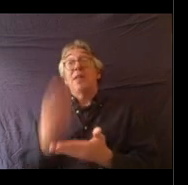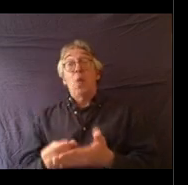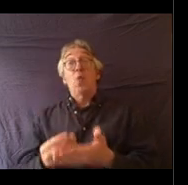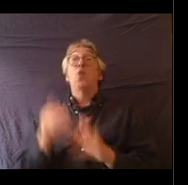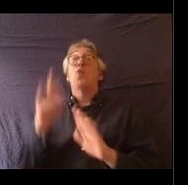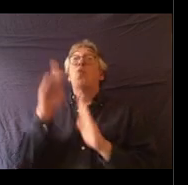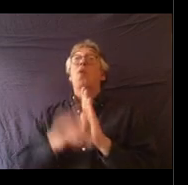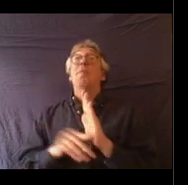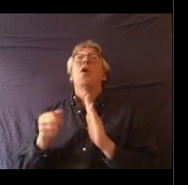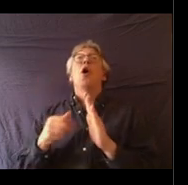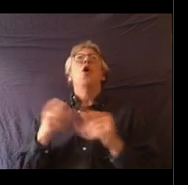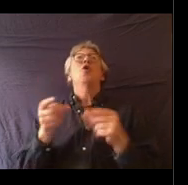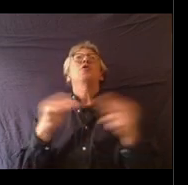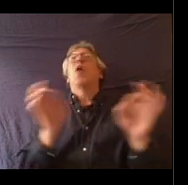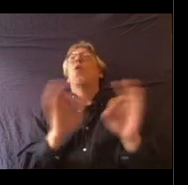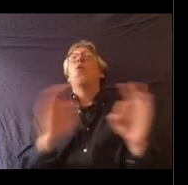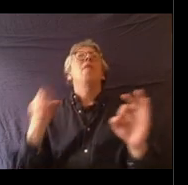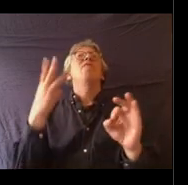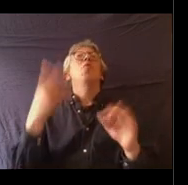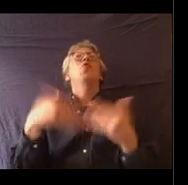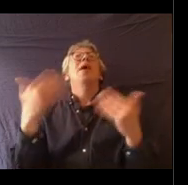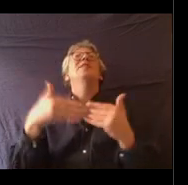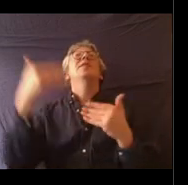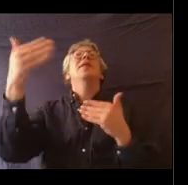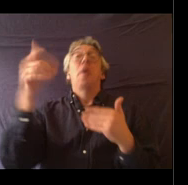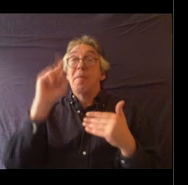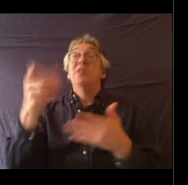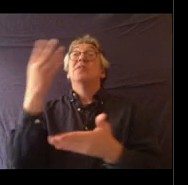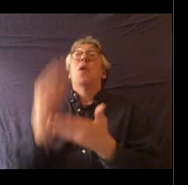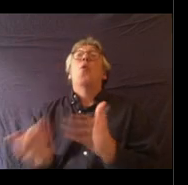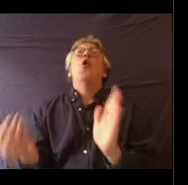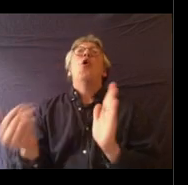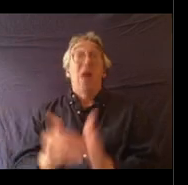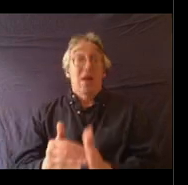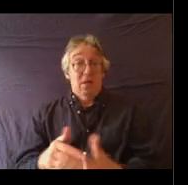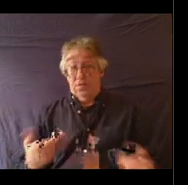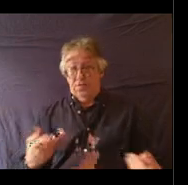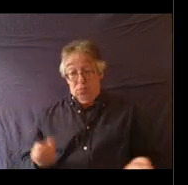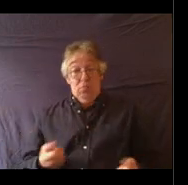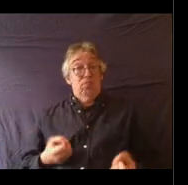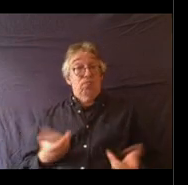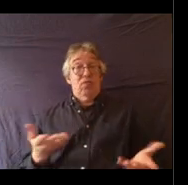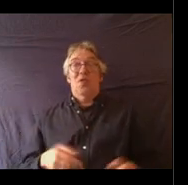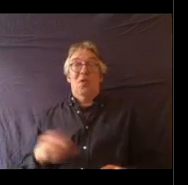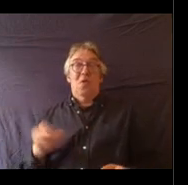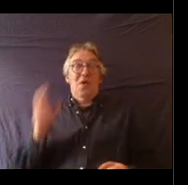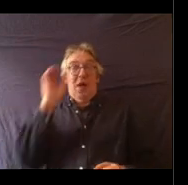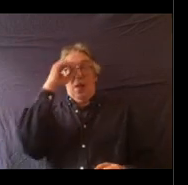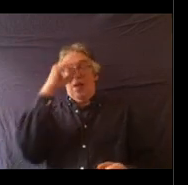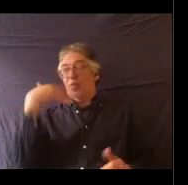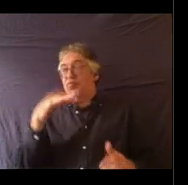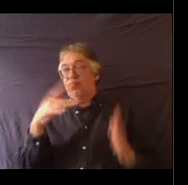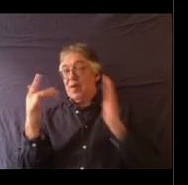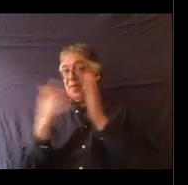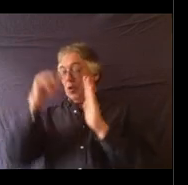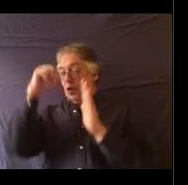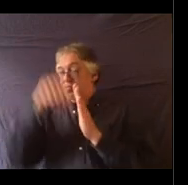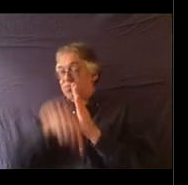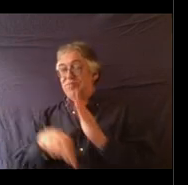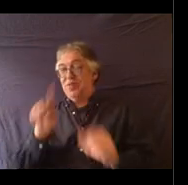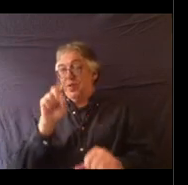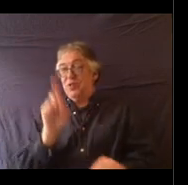like to comment on that? Yeah, well, that's a rather technical question, but it's true, and this